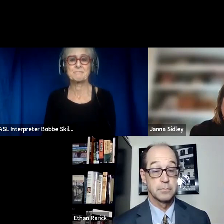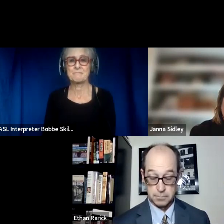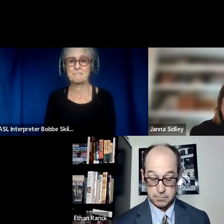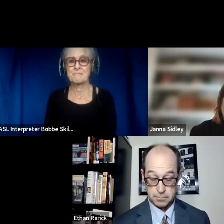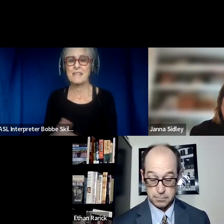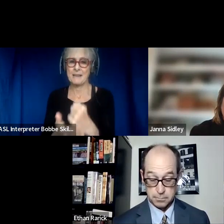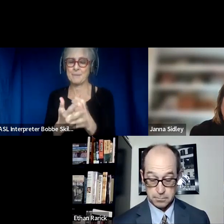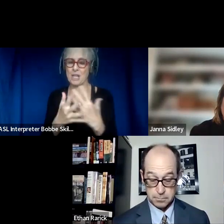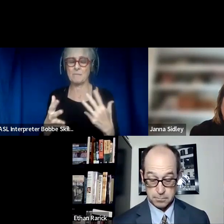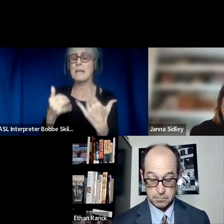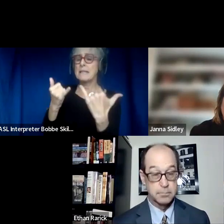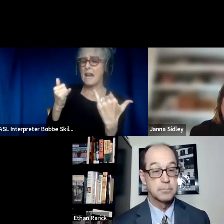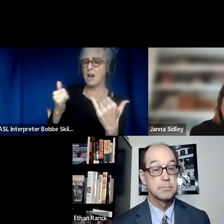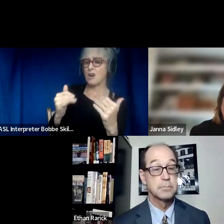Gladys